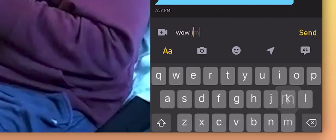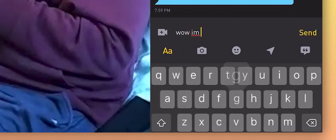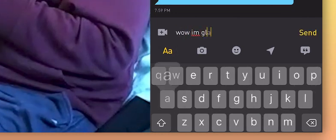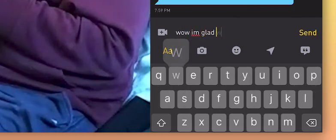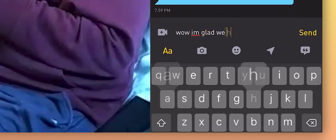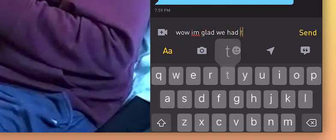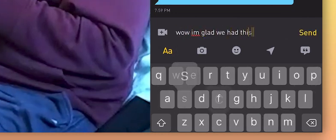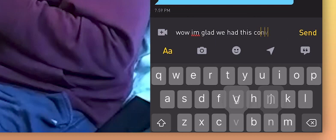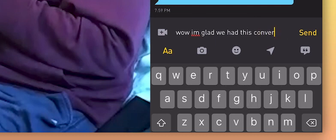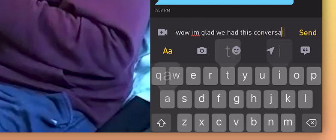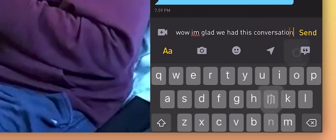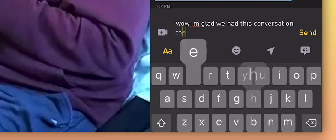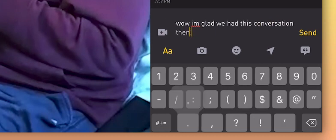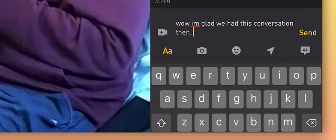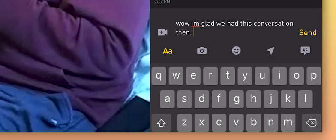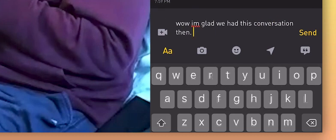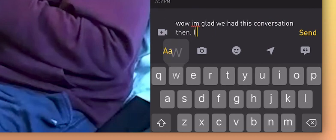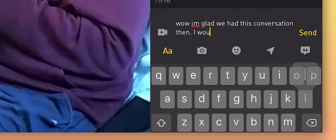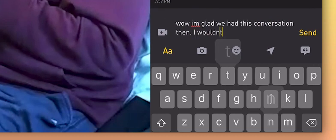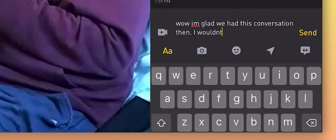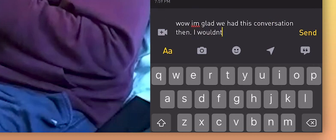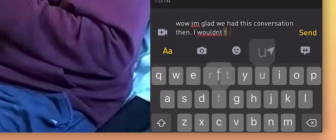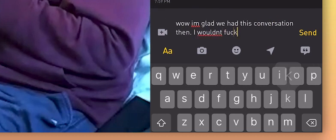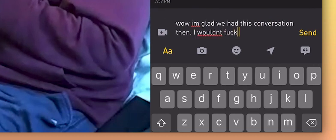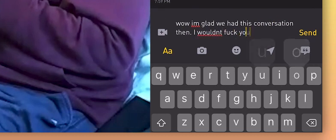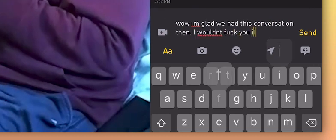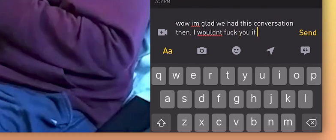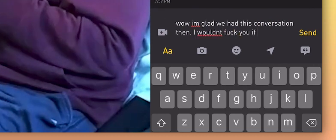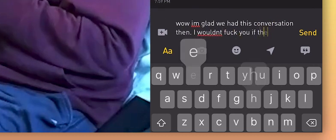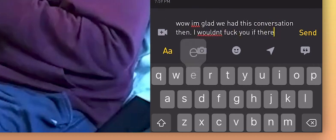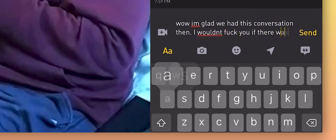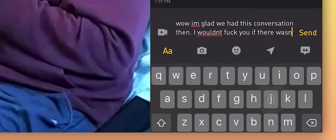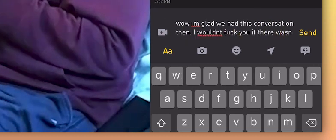that we will end up on our feet in no time.